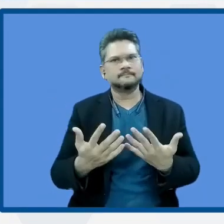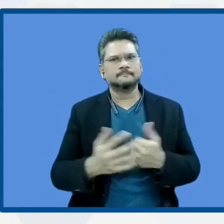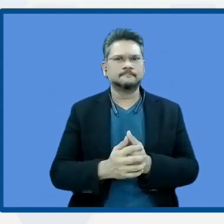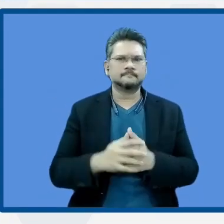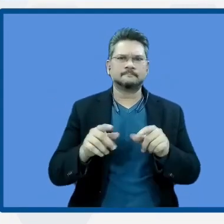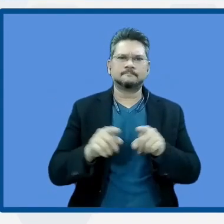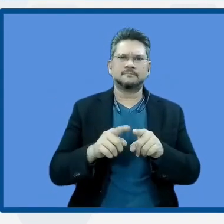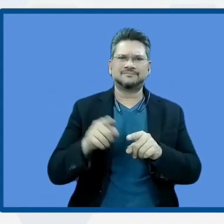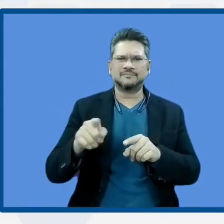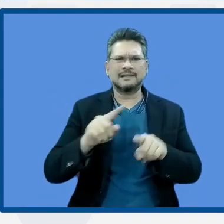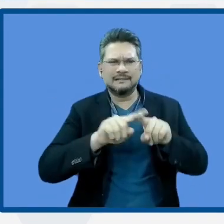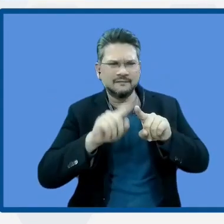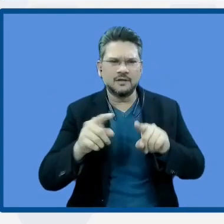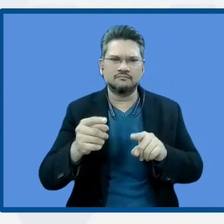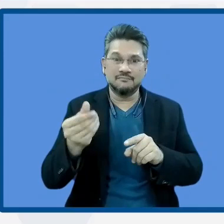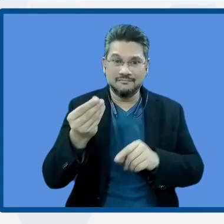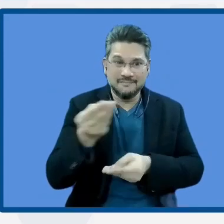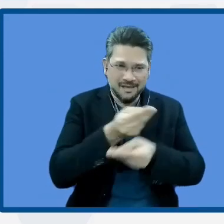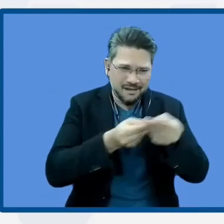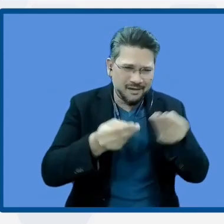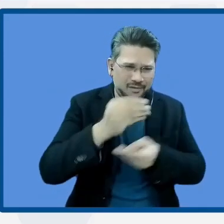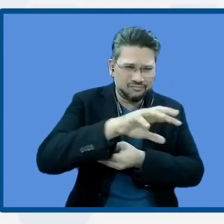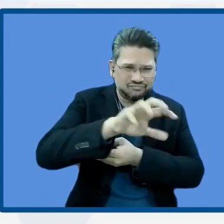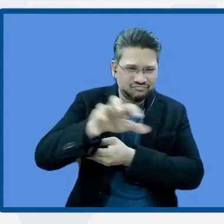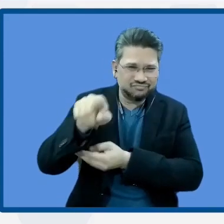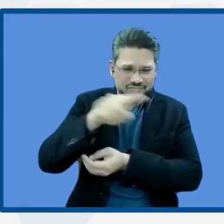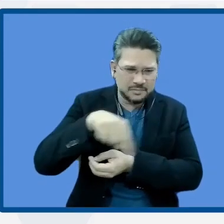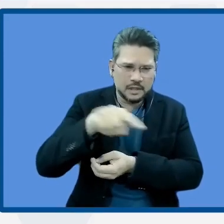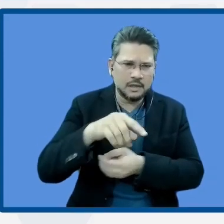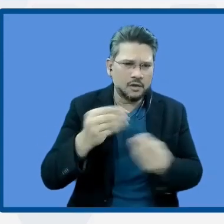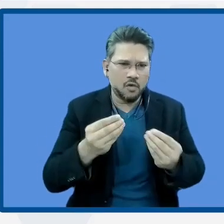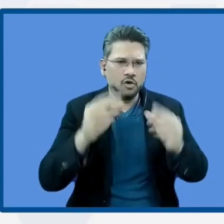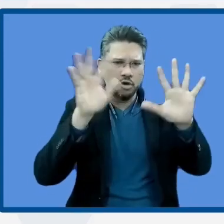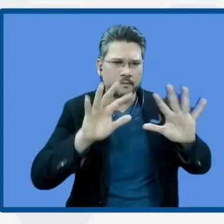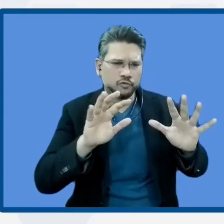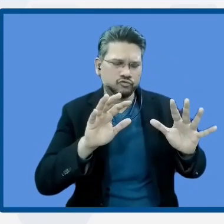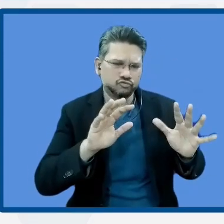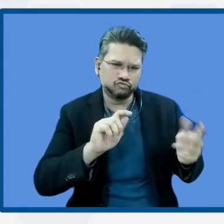the climate change crisis. And the third challenge is achieving